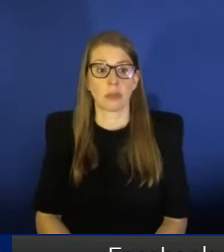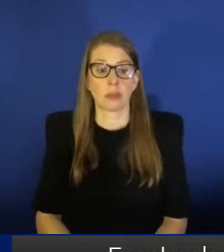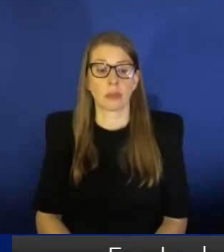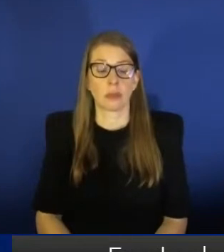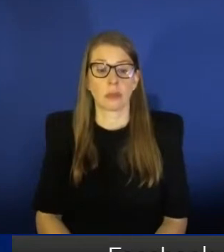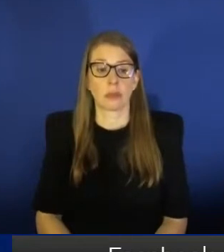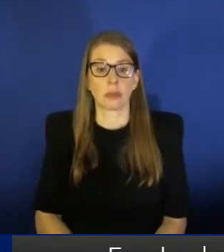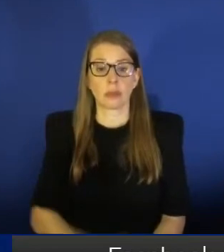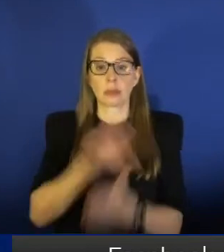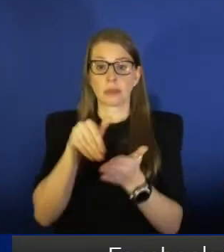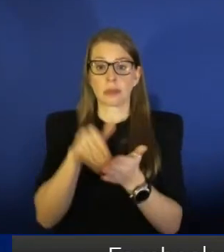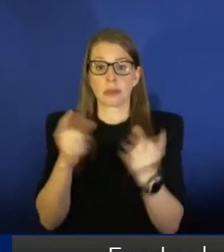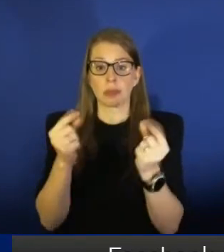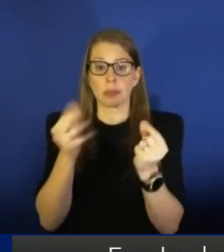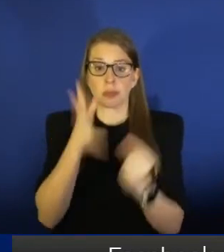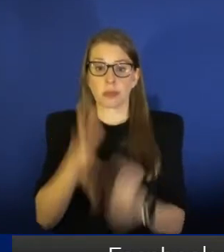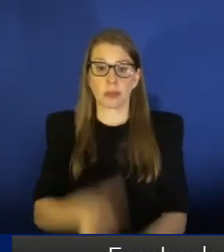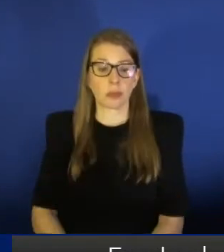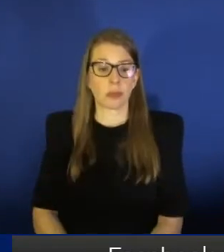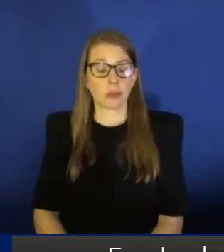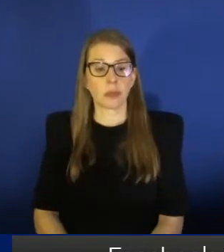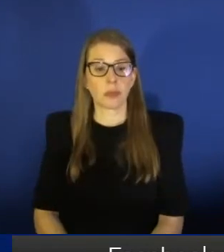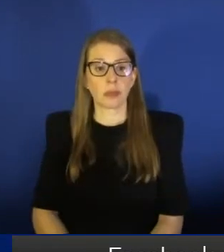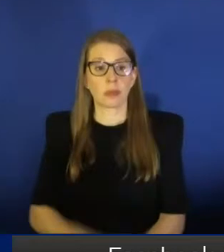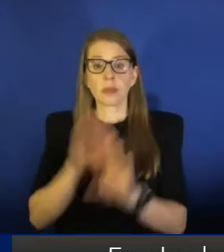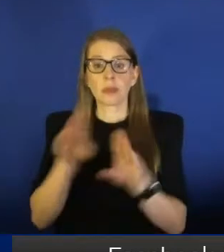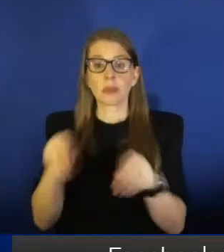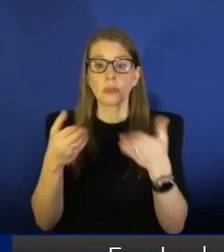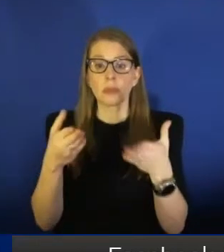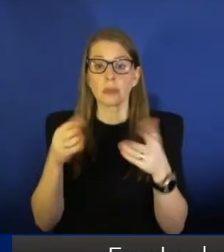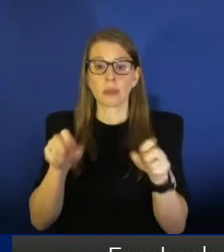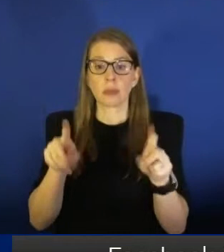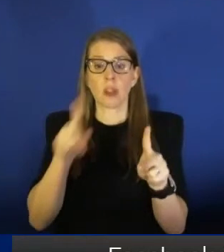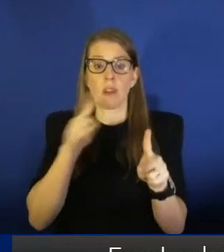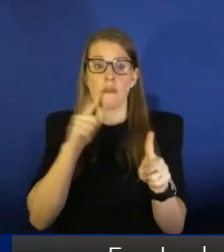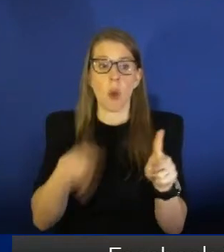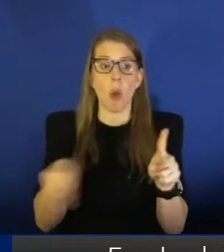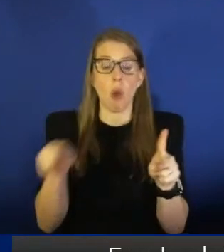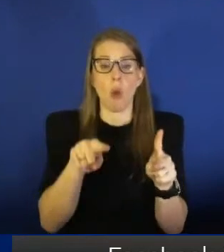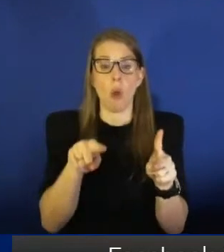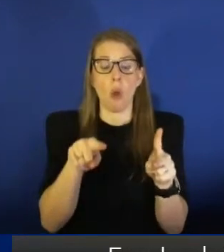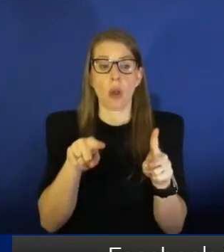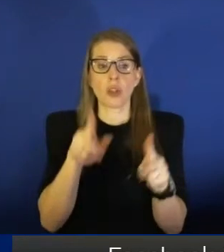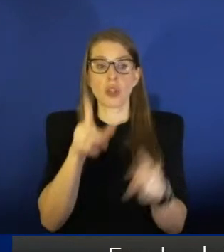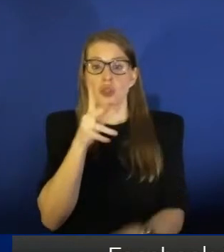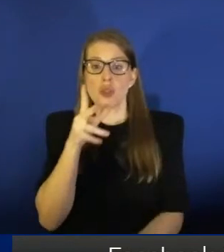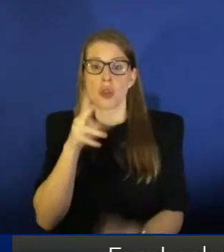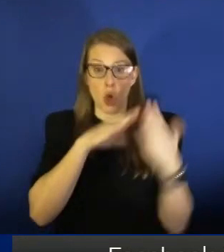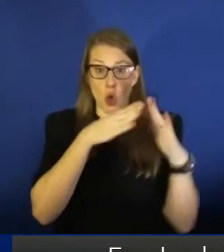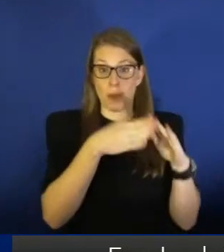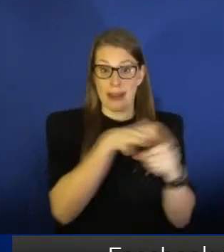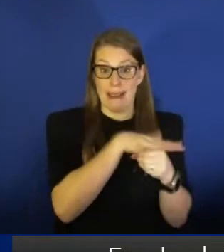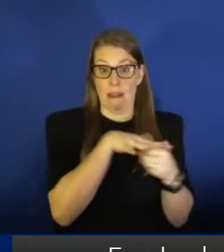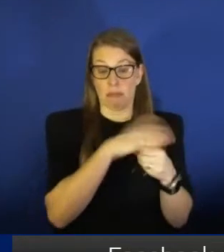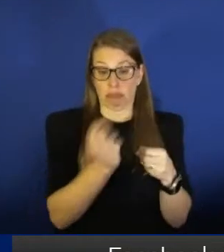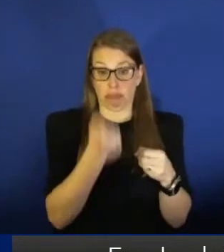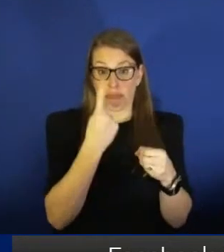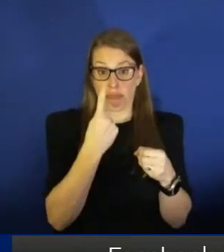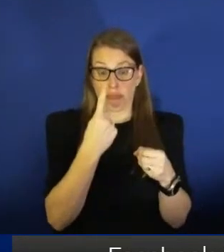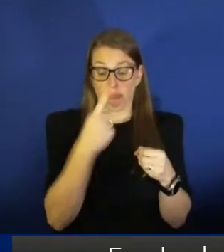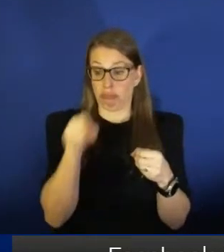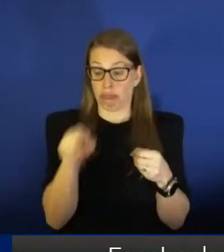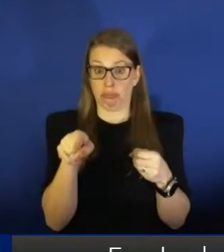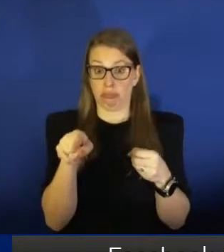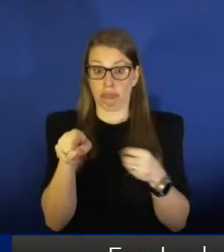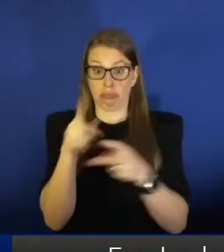to provide opportunities for those who are in urban areas to understand the context of care